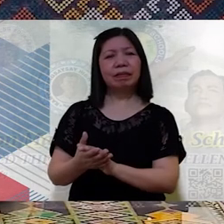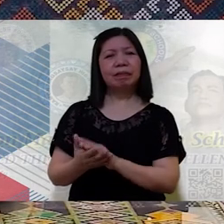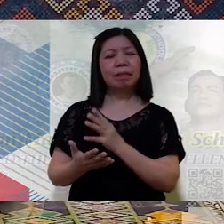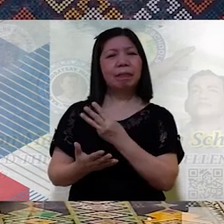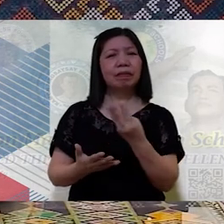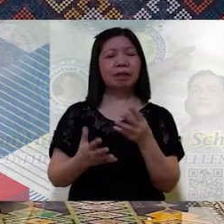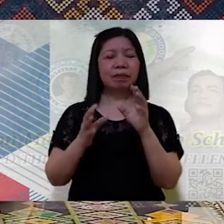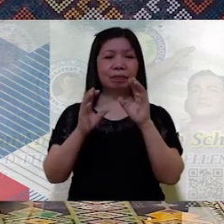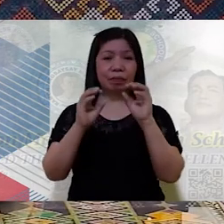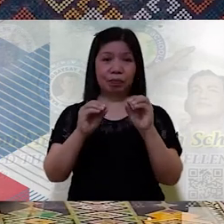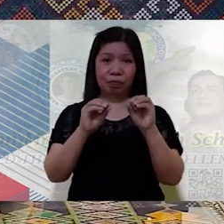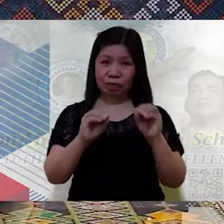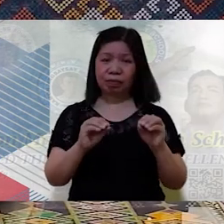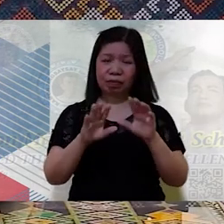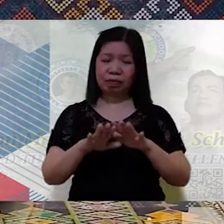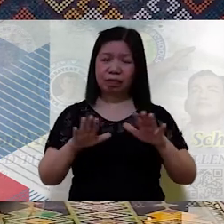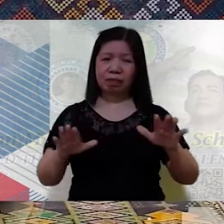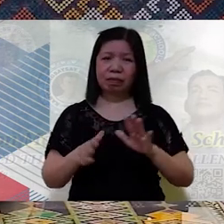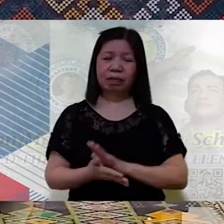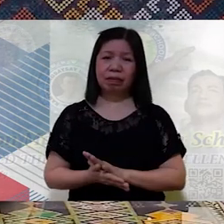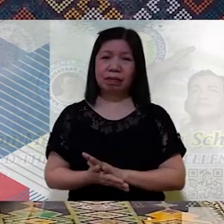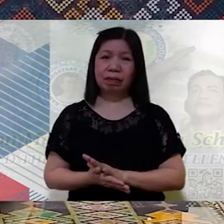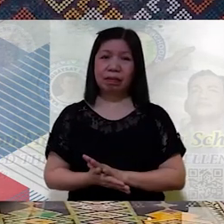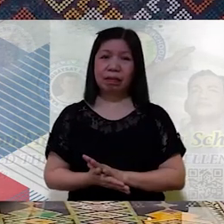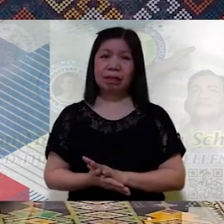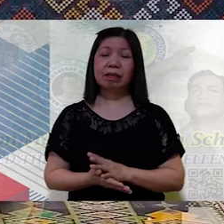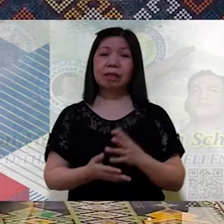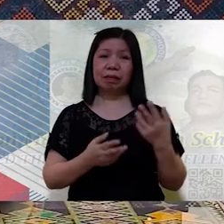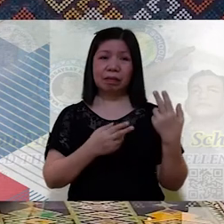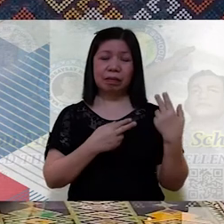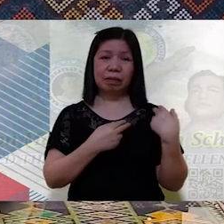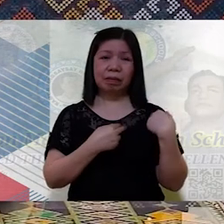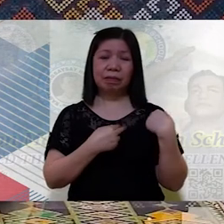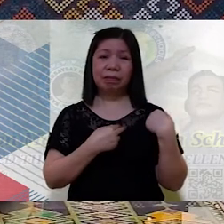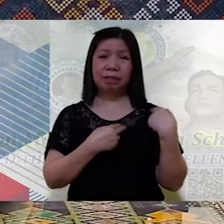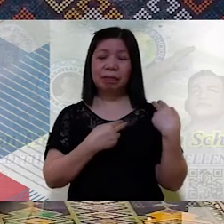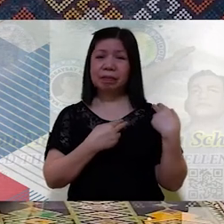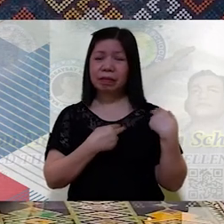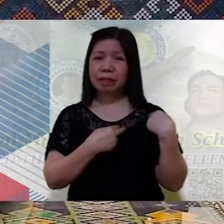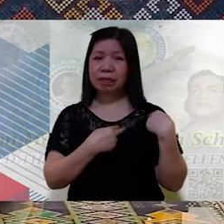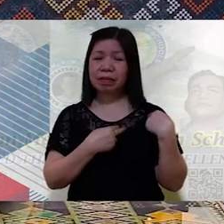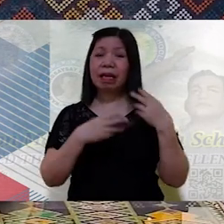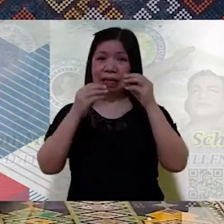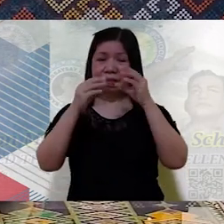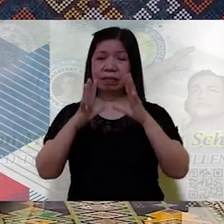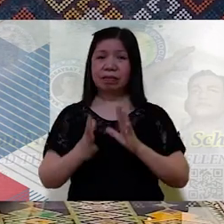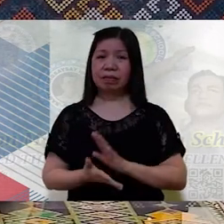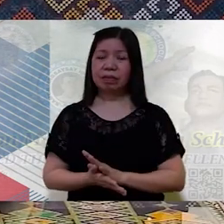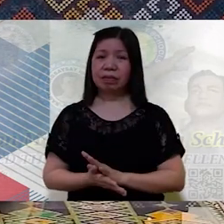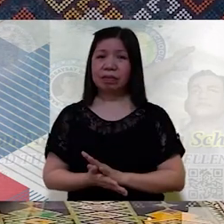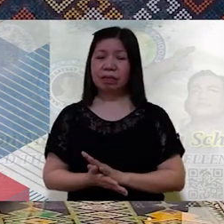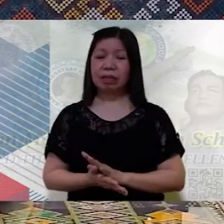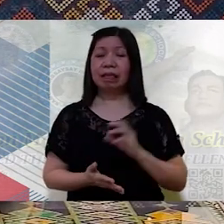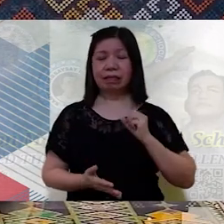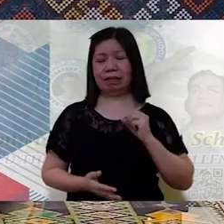matter of educating our children rests nearly exclusively on our teachers and